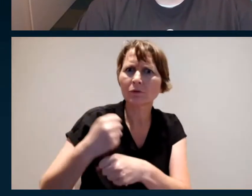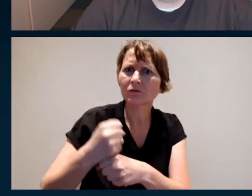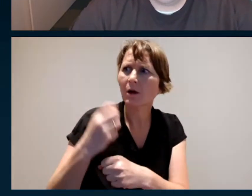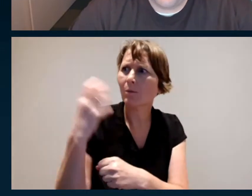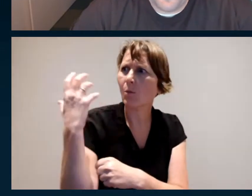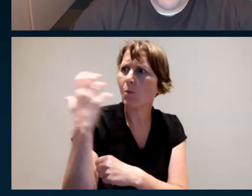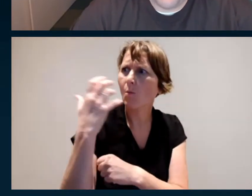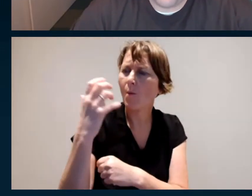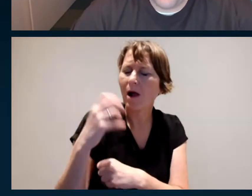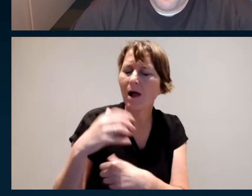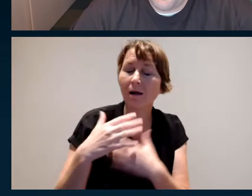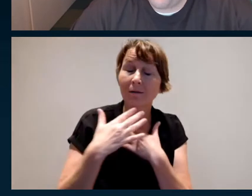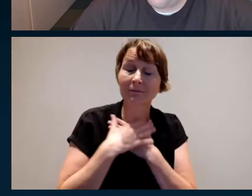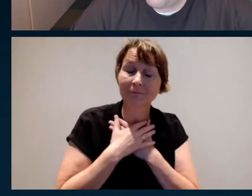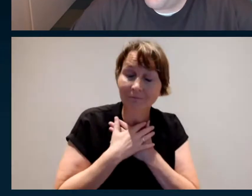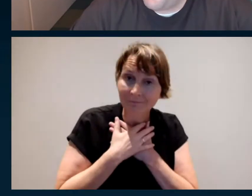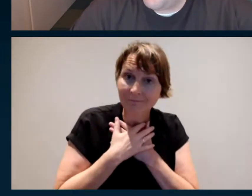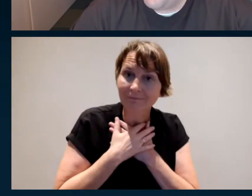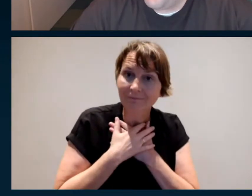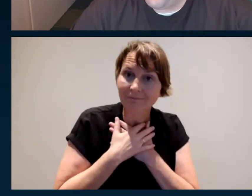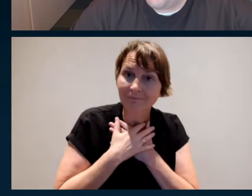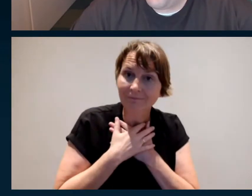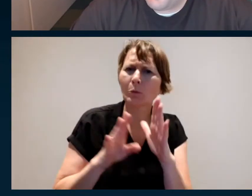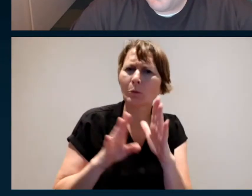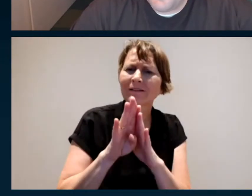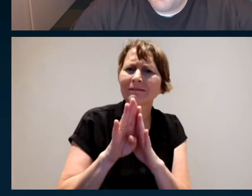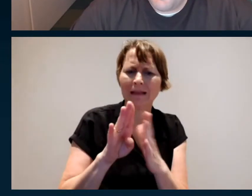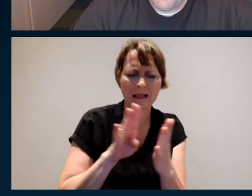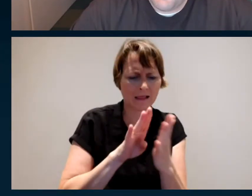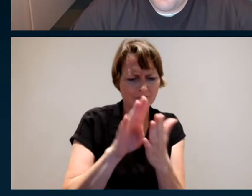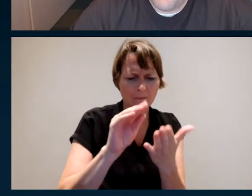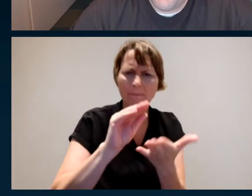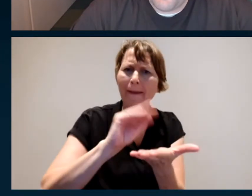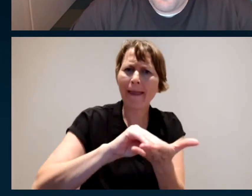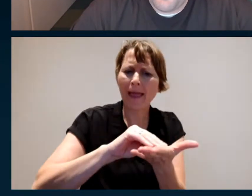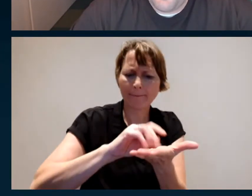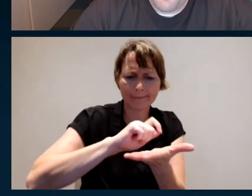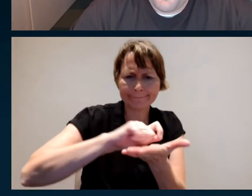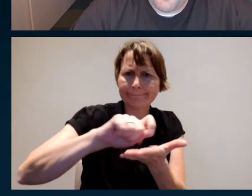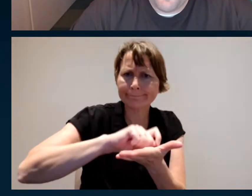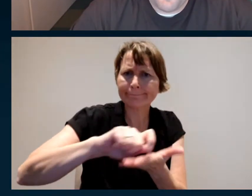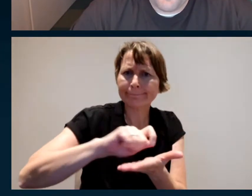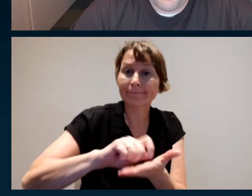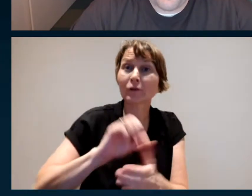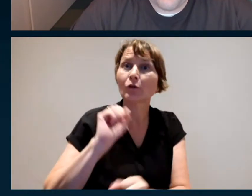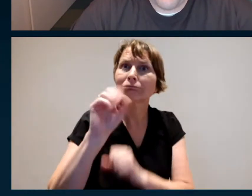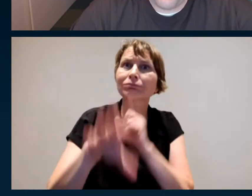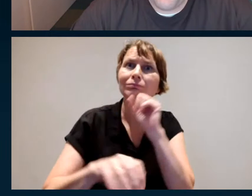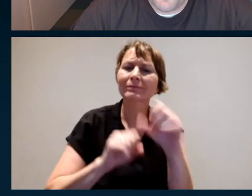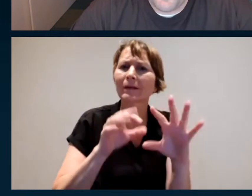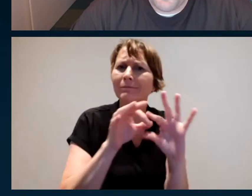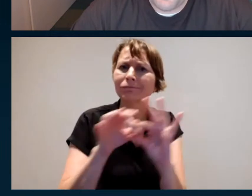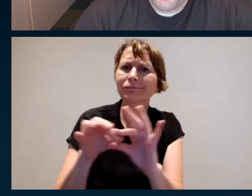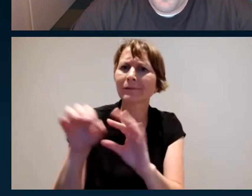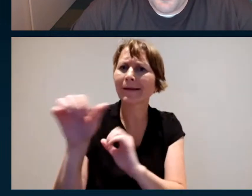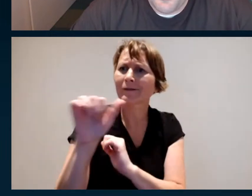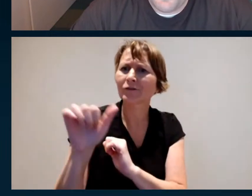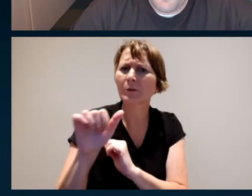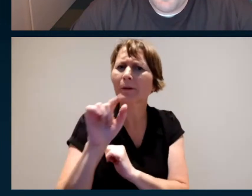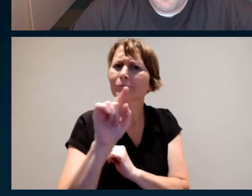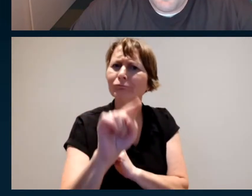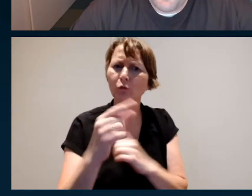you help teams to develop and deliver applications on Azure. Is there something you can tell us about your current role, what you're working